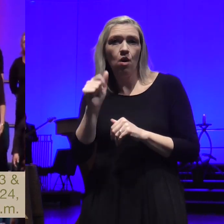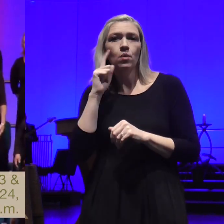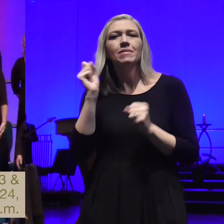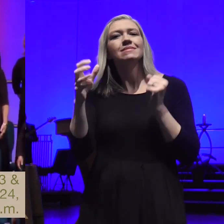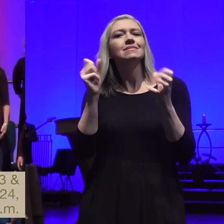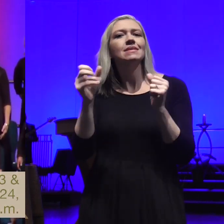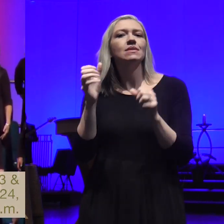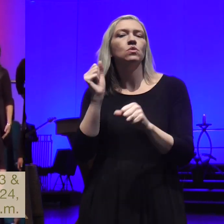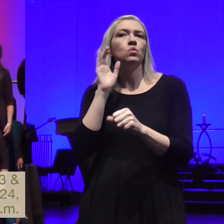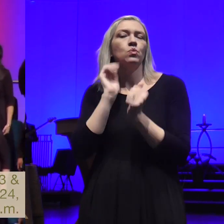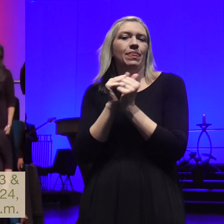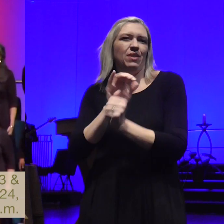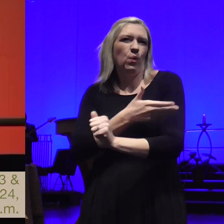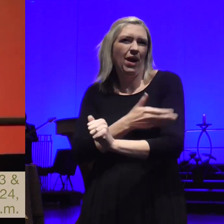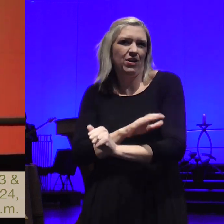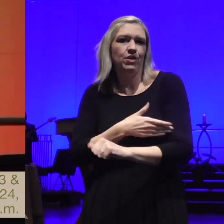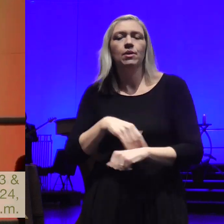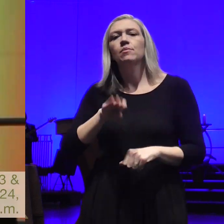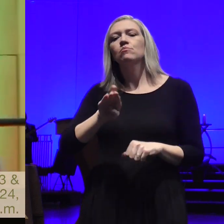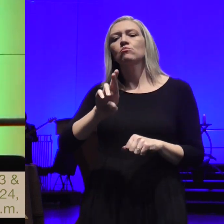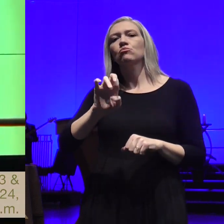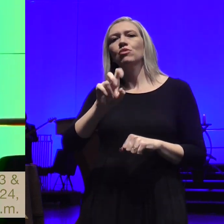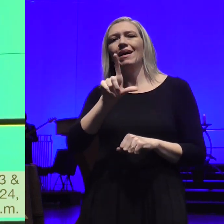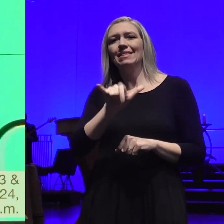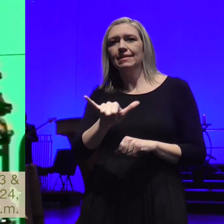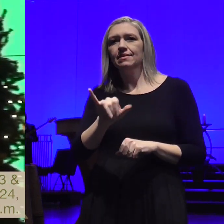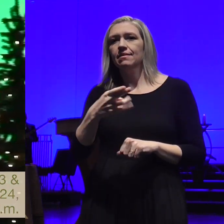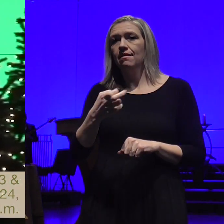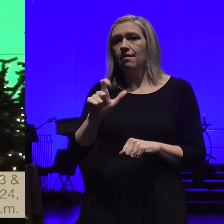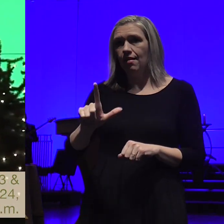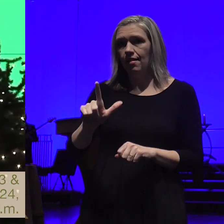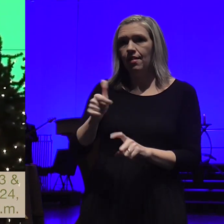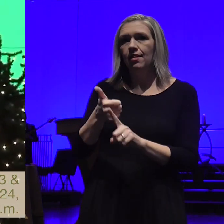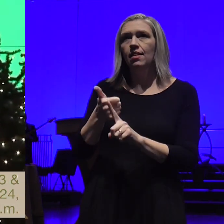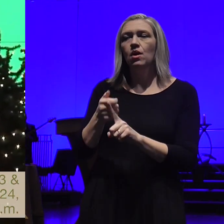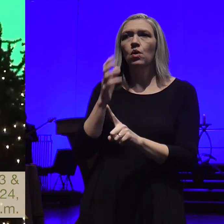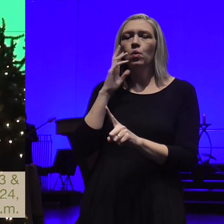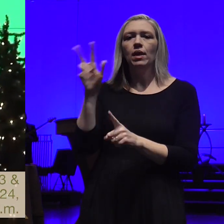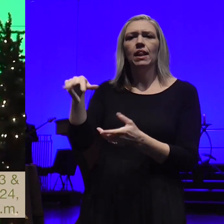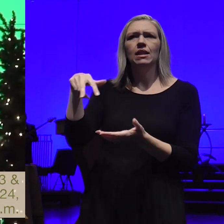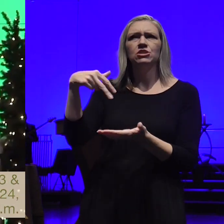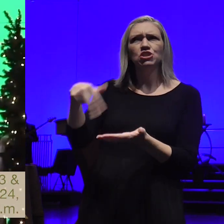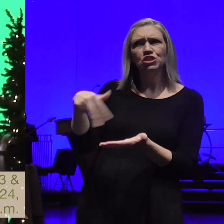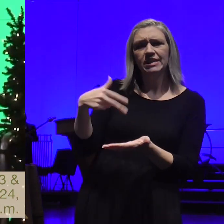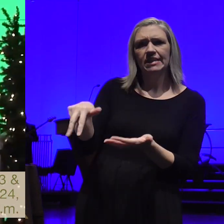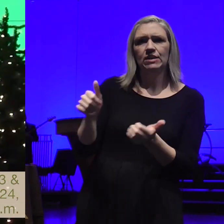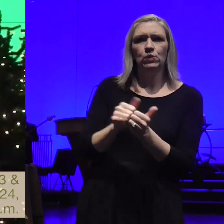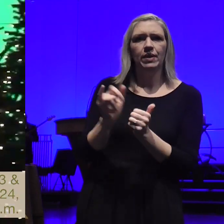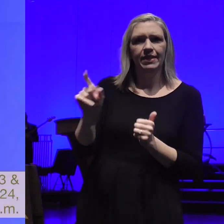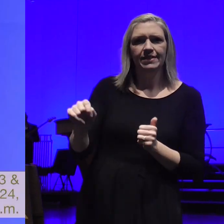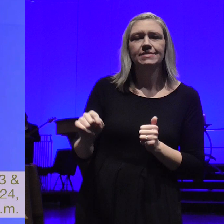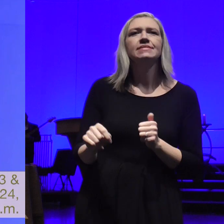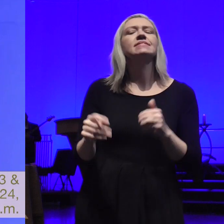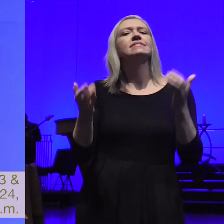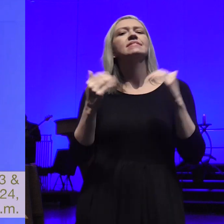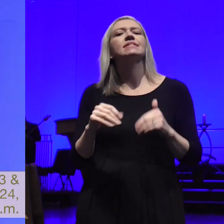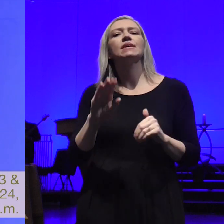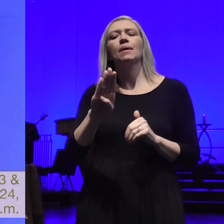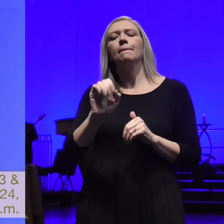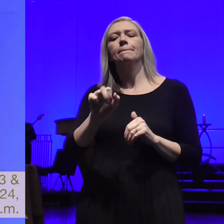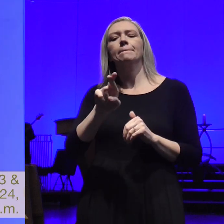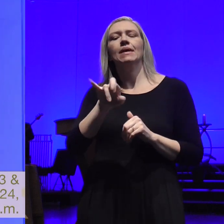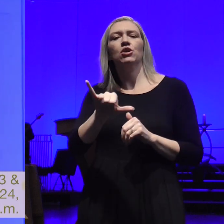Choir. We have Bradley Hall, who will be getting jiggy with it. We have Barry Ebert, who will